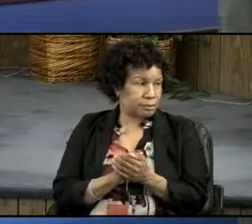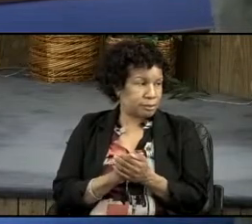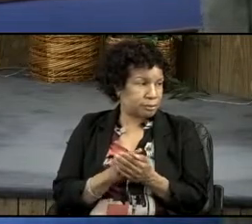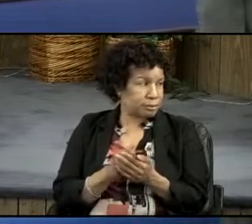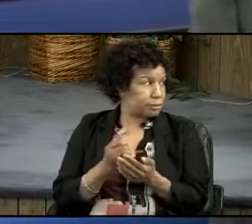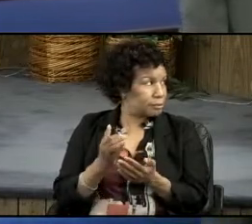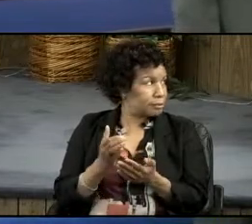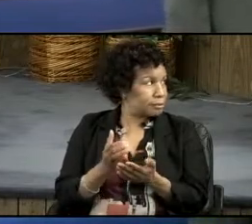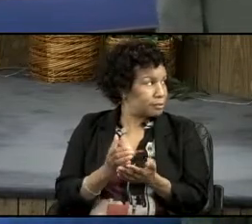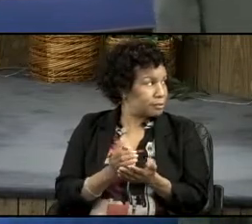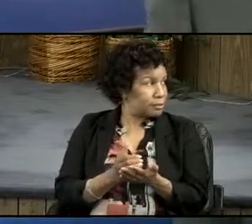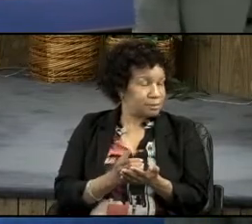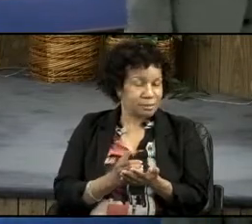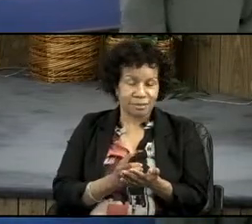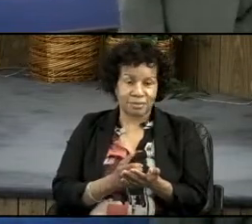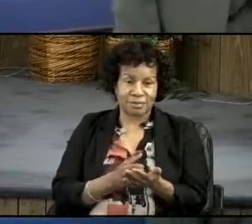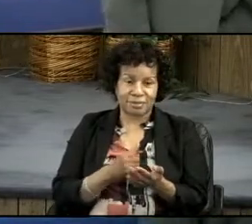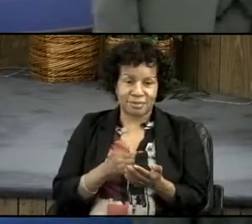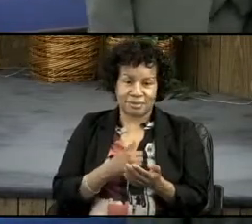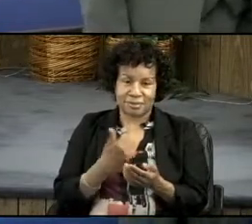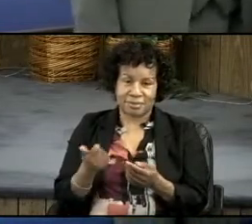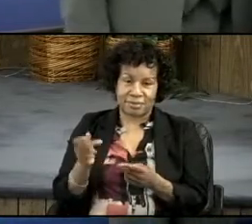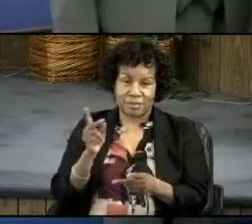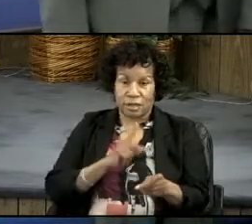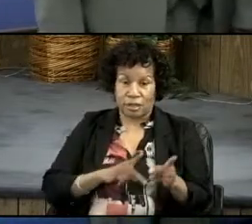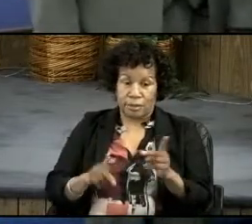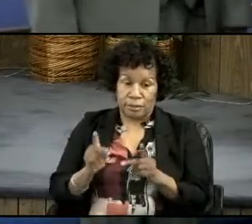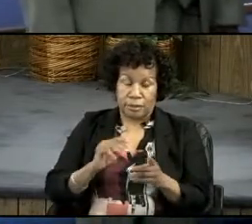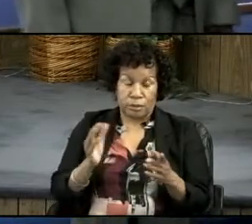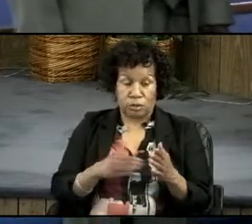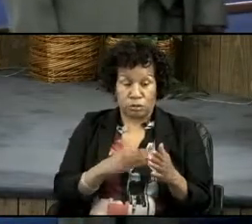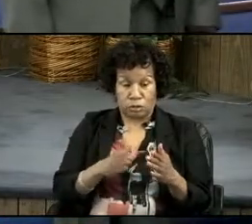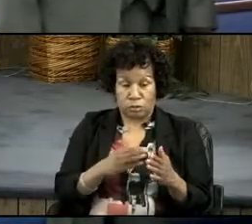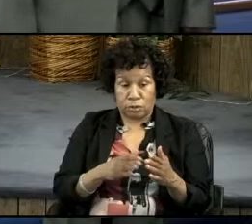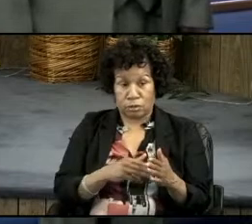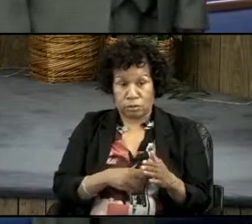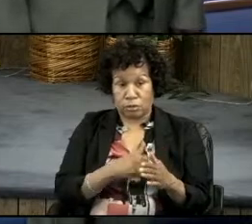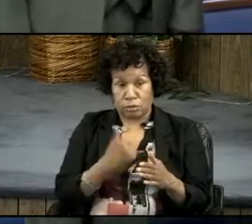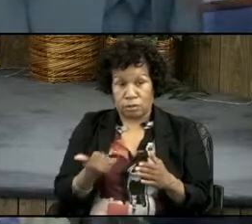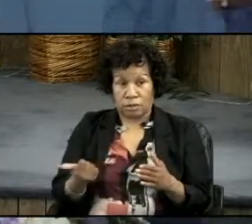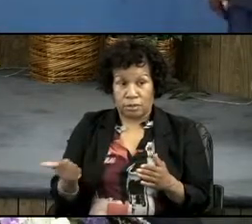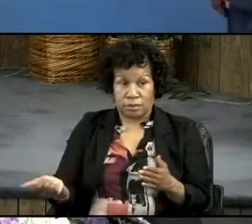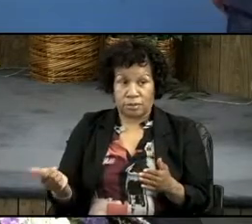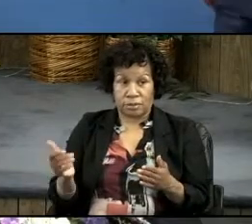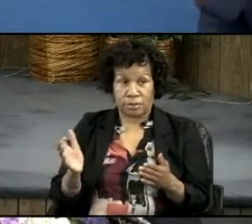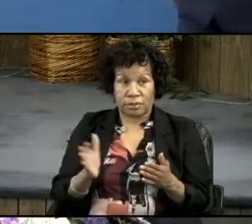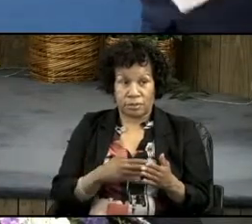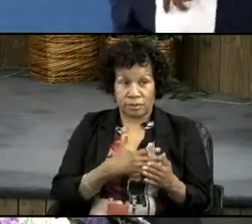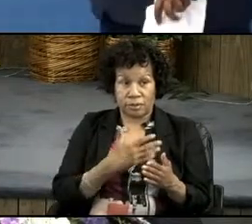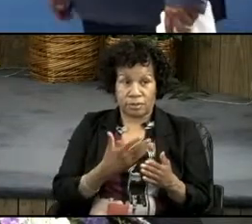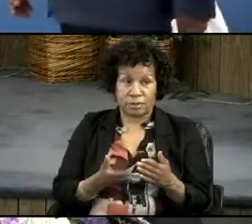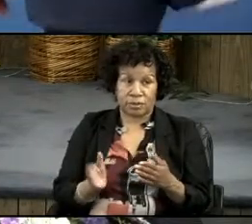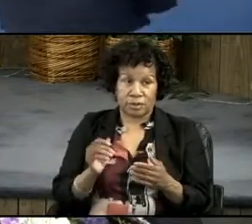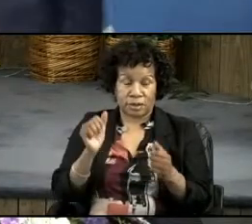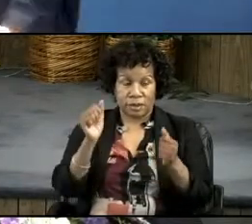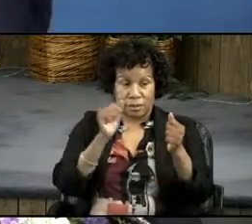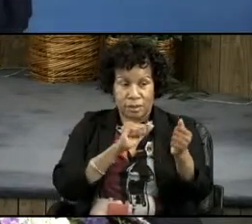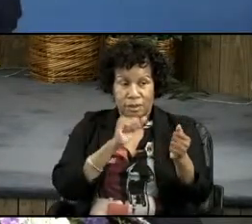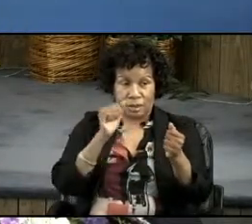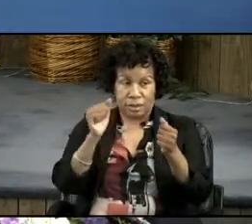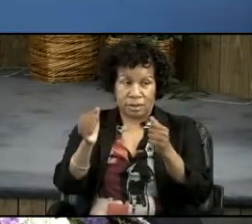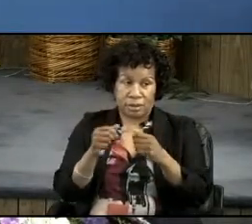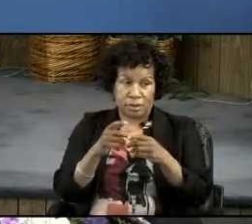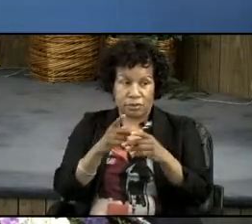somebody else just come with whatever song they sing it. It just flow right into it. I am on